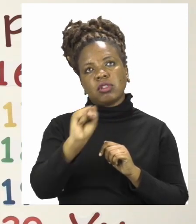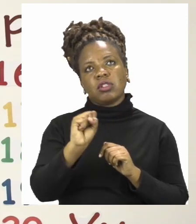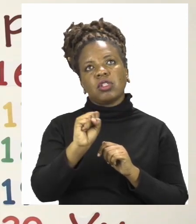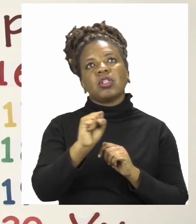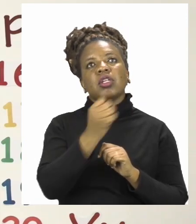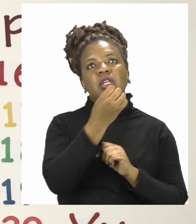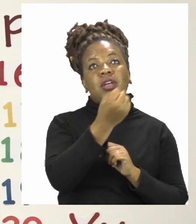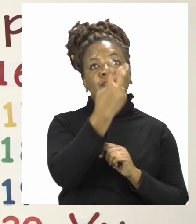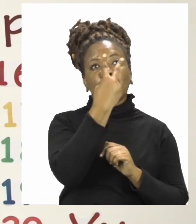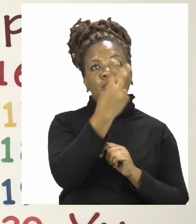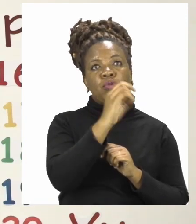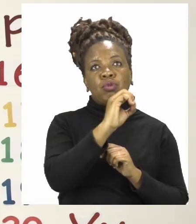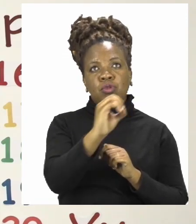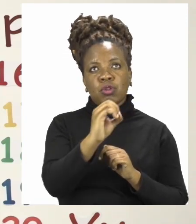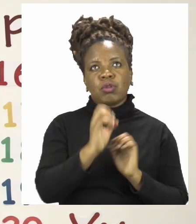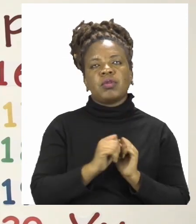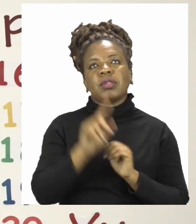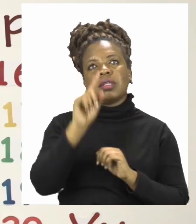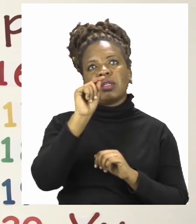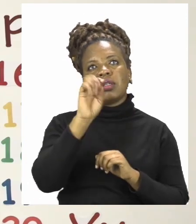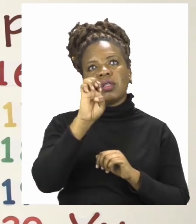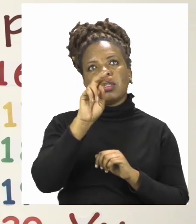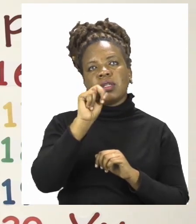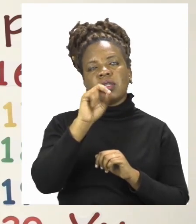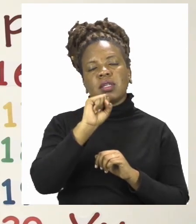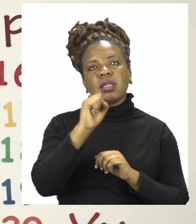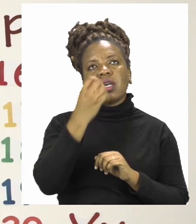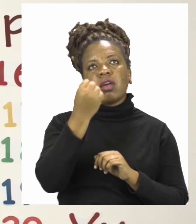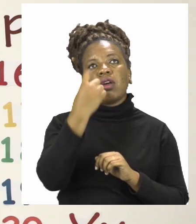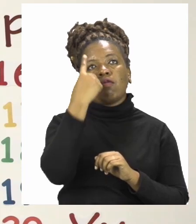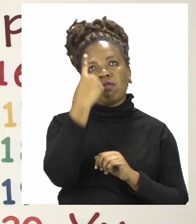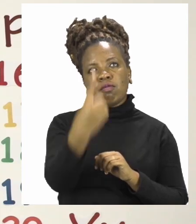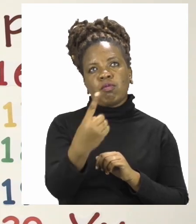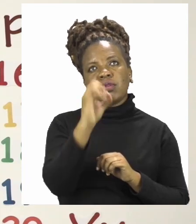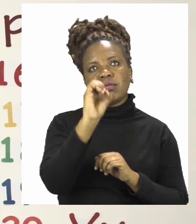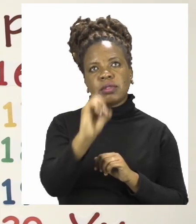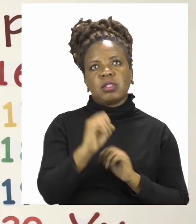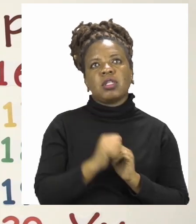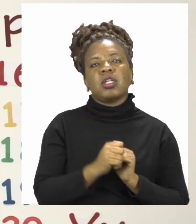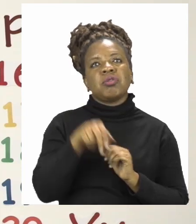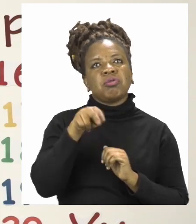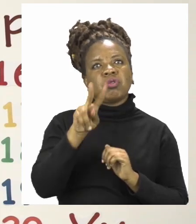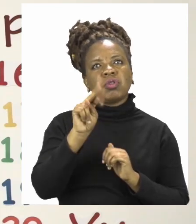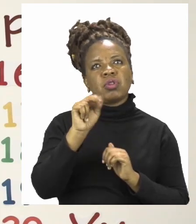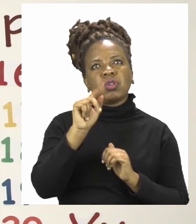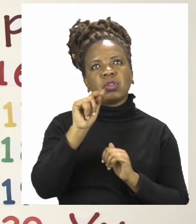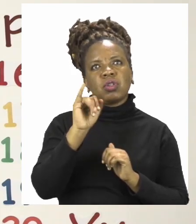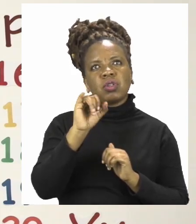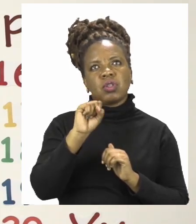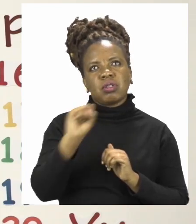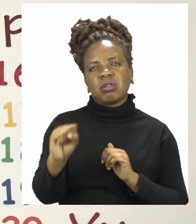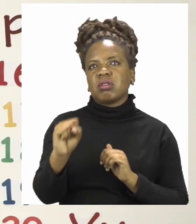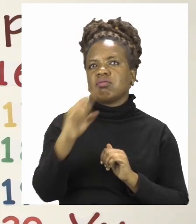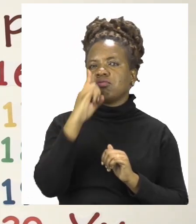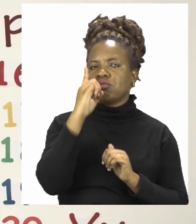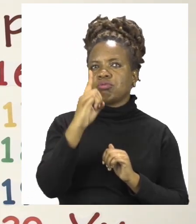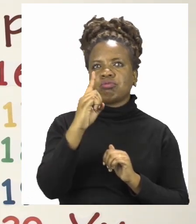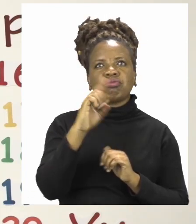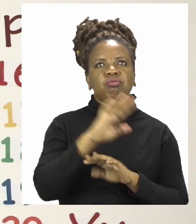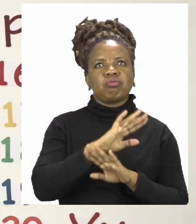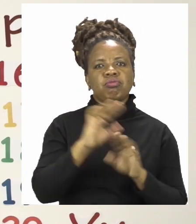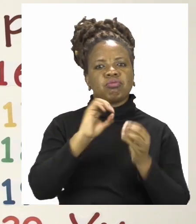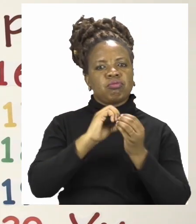units, just put the number the way it is. Now let's go to number 3, the last part of our exercise.